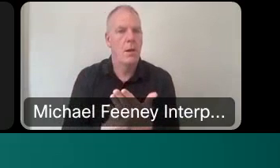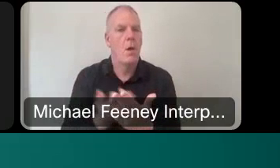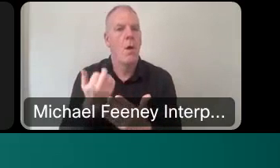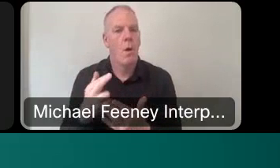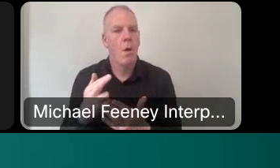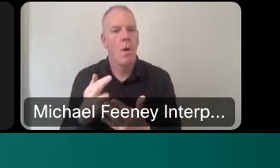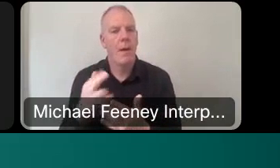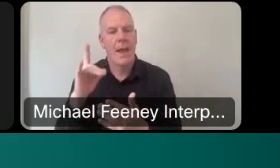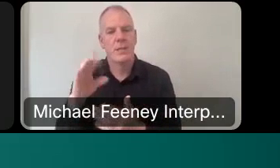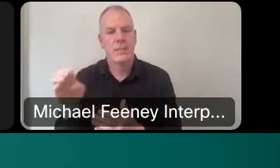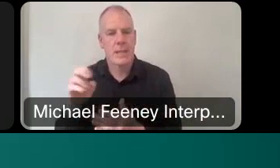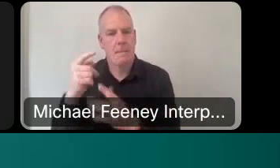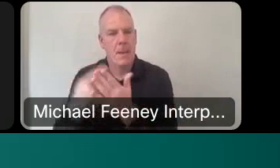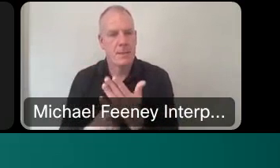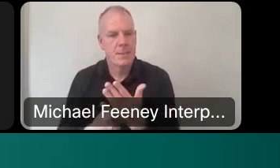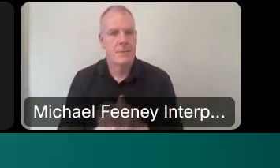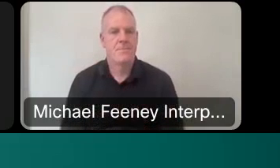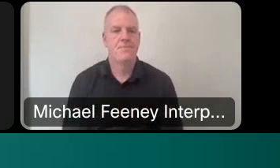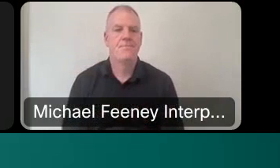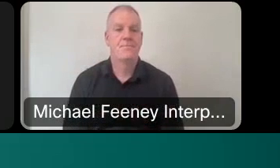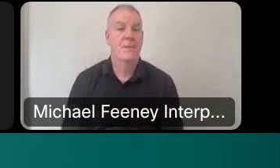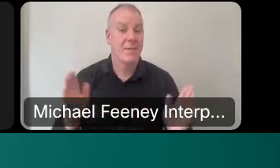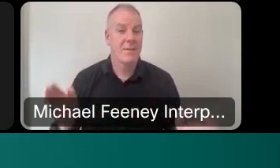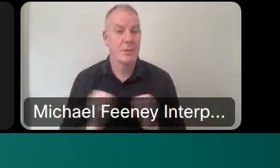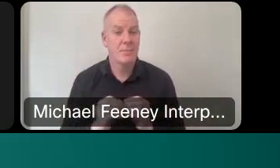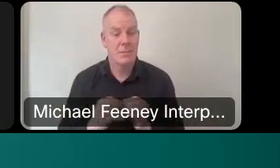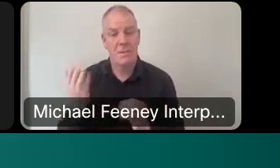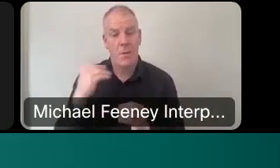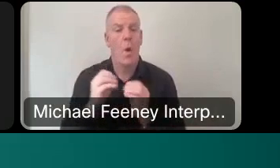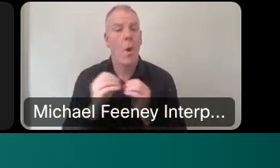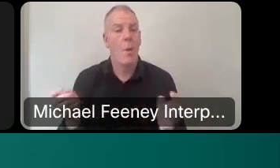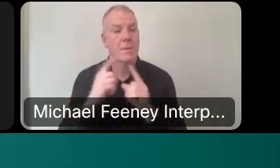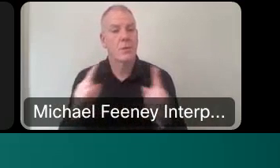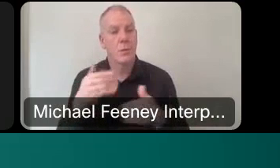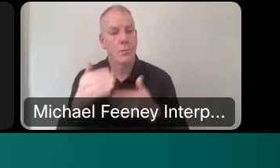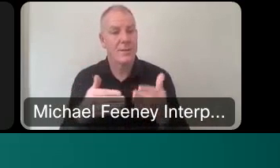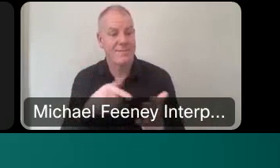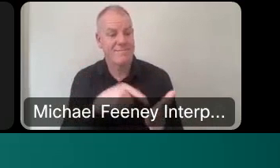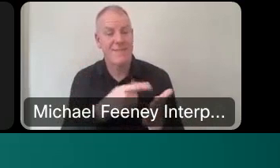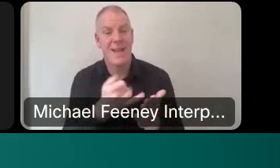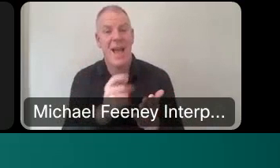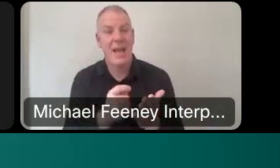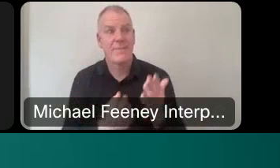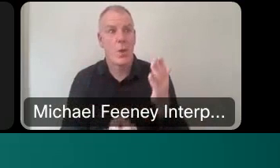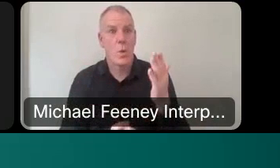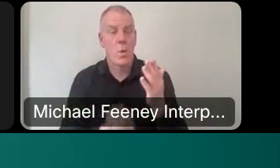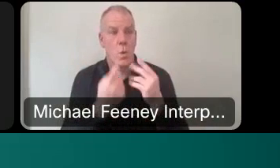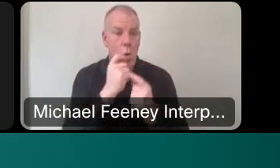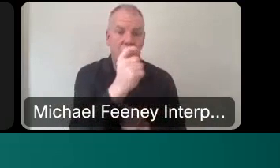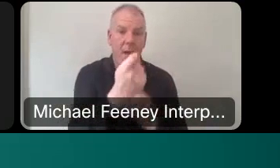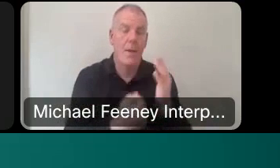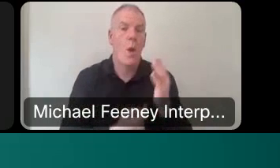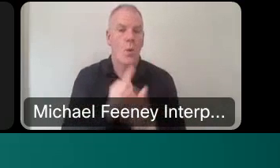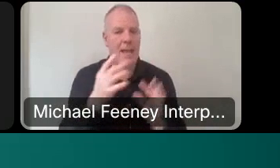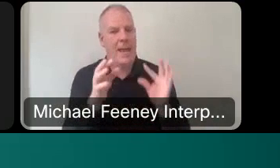the HSE policy. And as I said earlier, the open disclosure process in the Act for notifiable incidents is